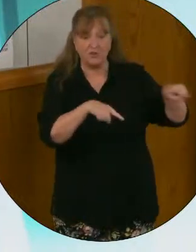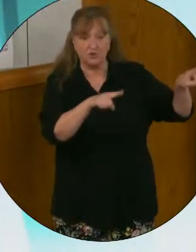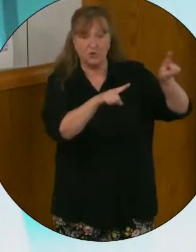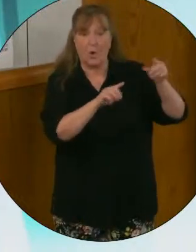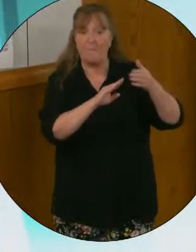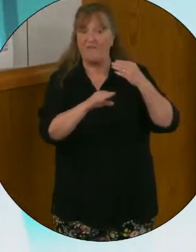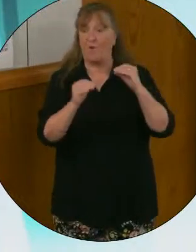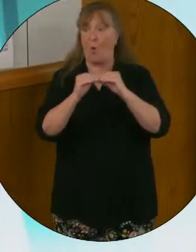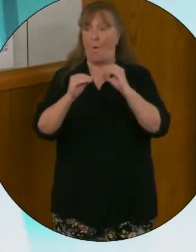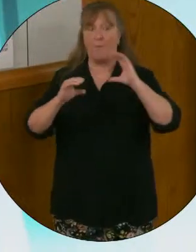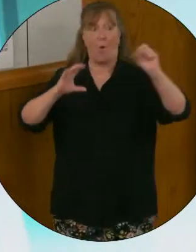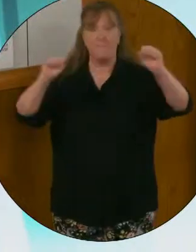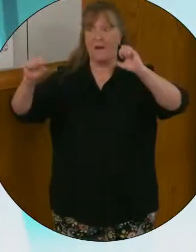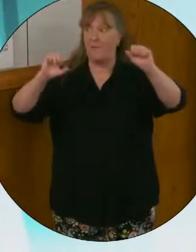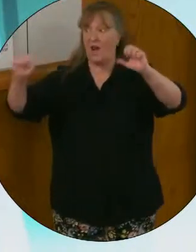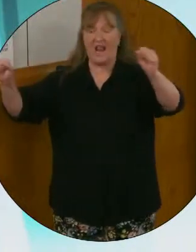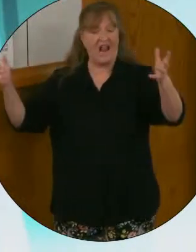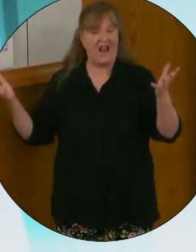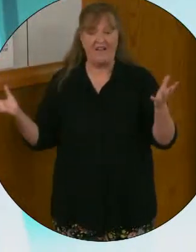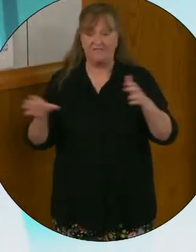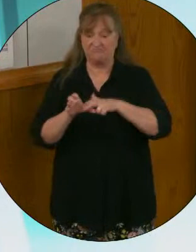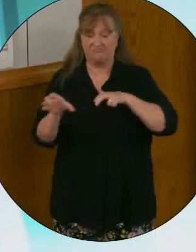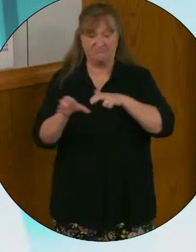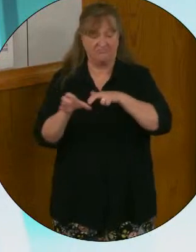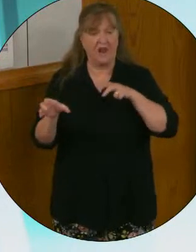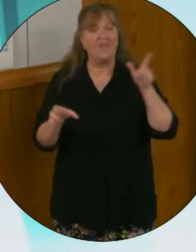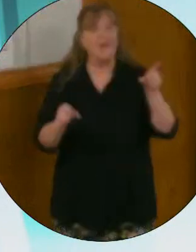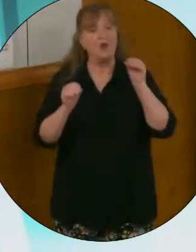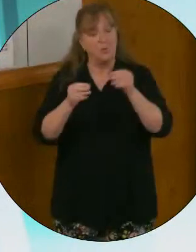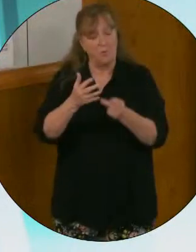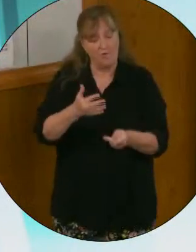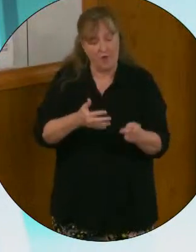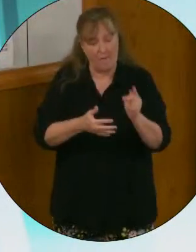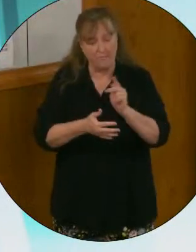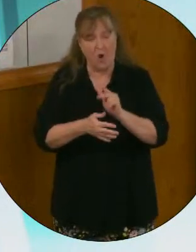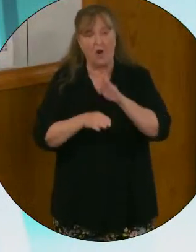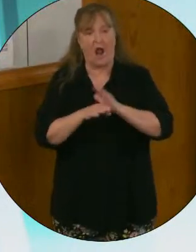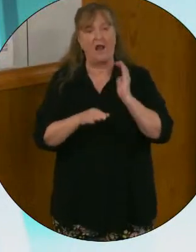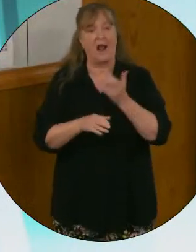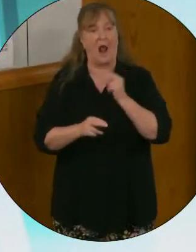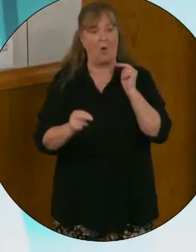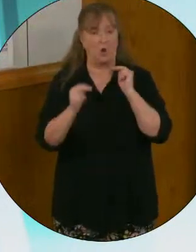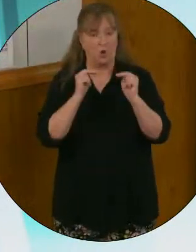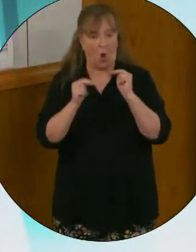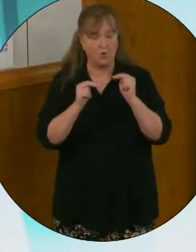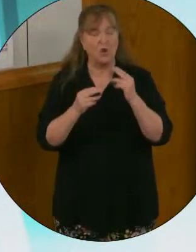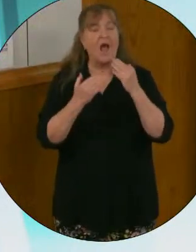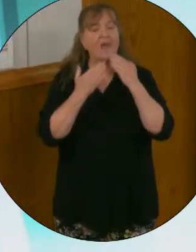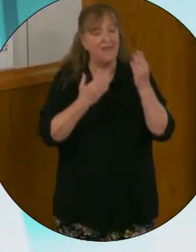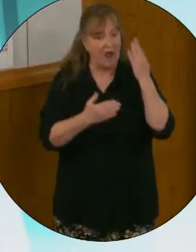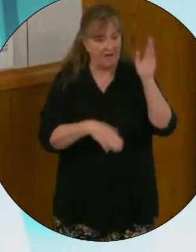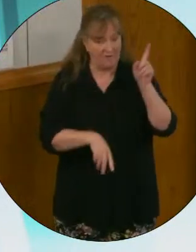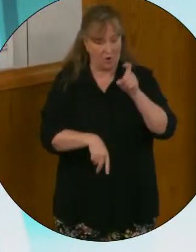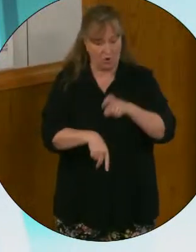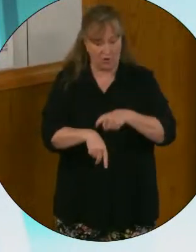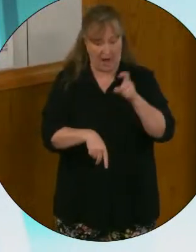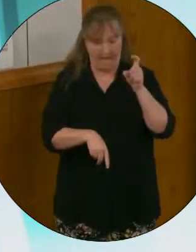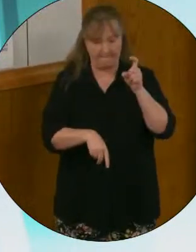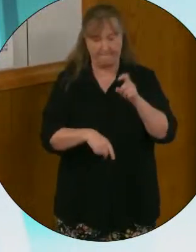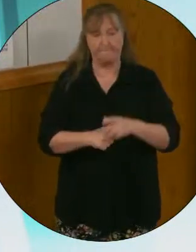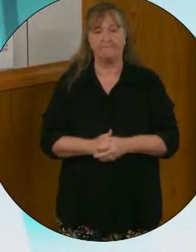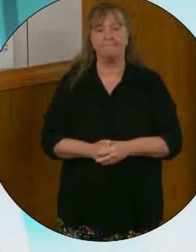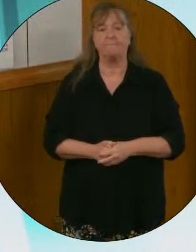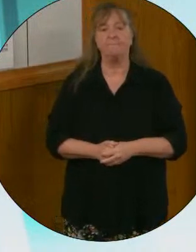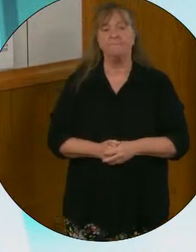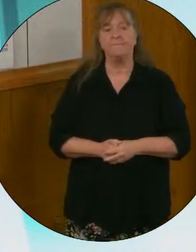more people leave, that you put a priority on our negotiations. I thank you for your time.